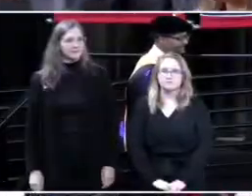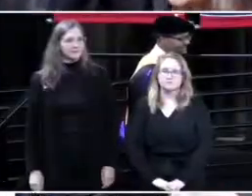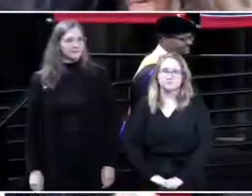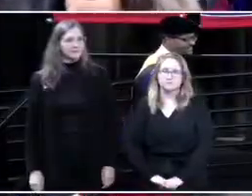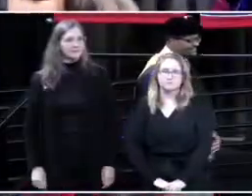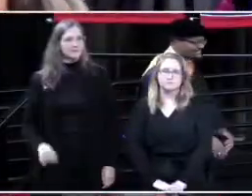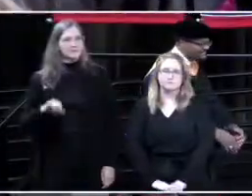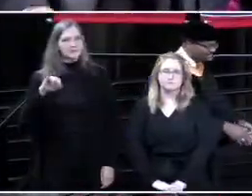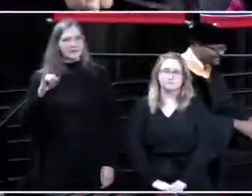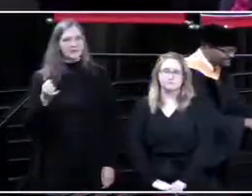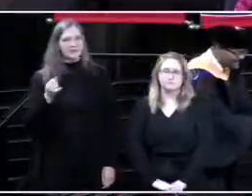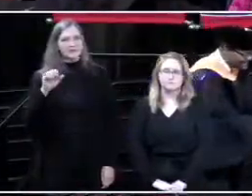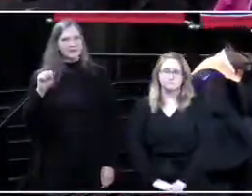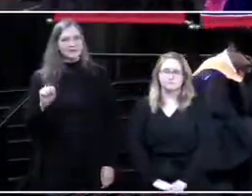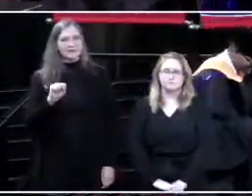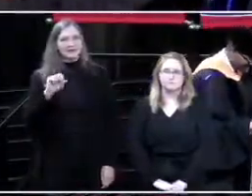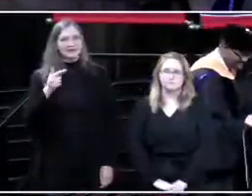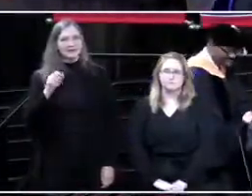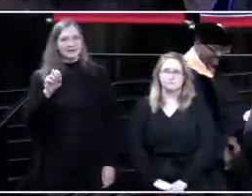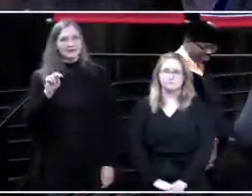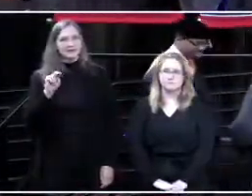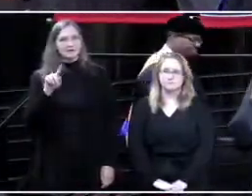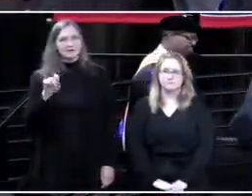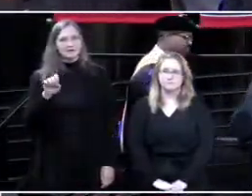Jordan Scott Gonzalez.